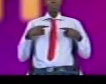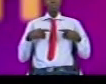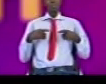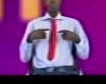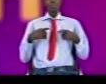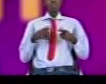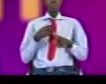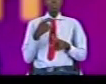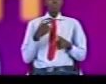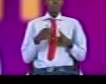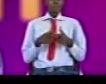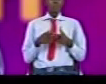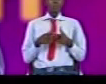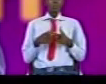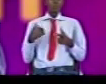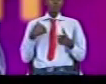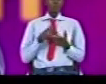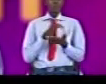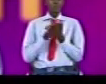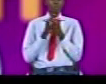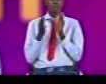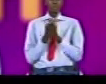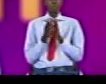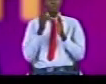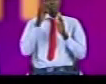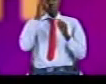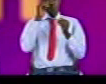become overcoming saints of God.